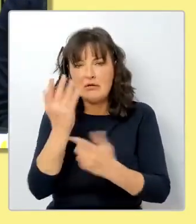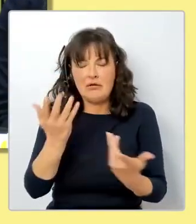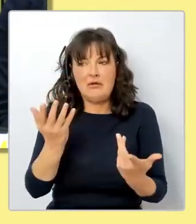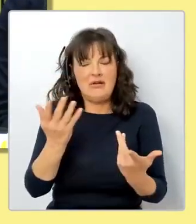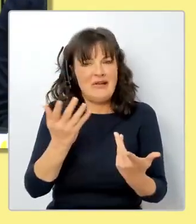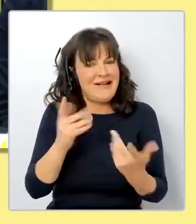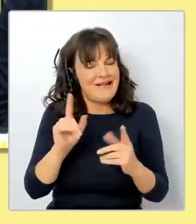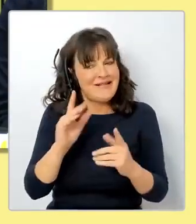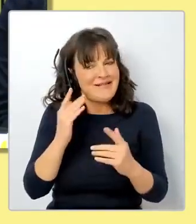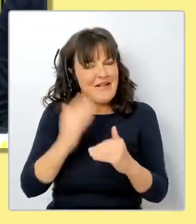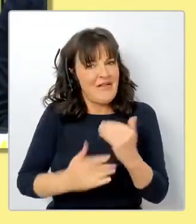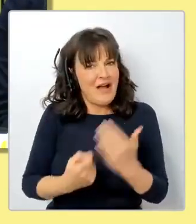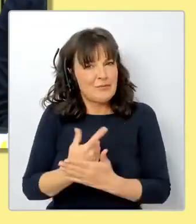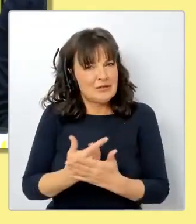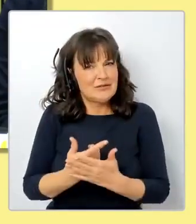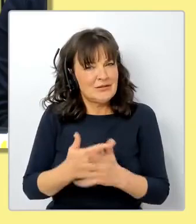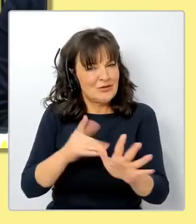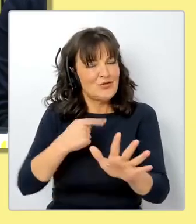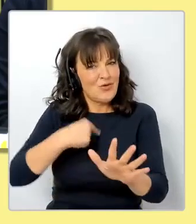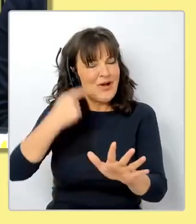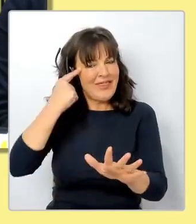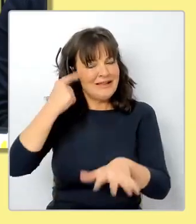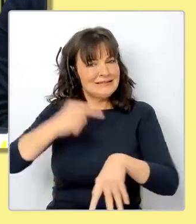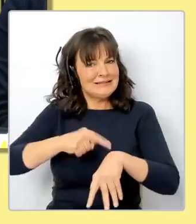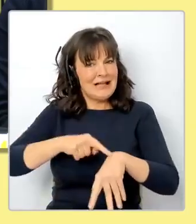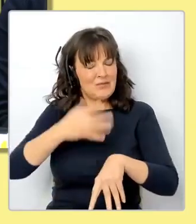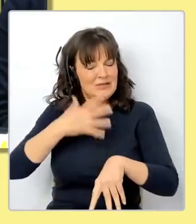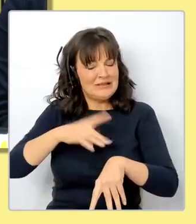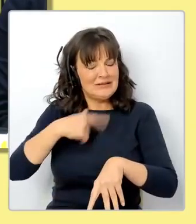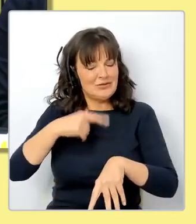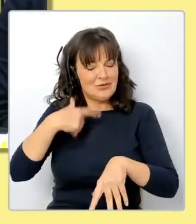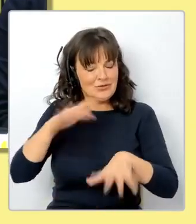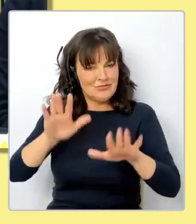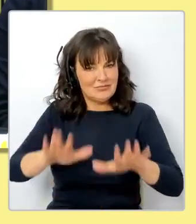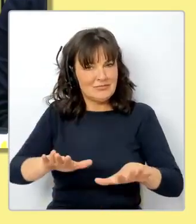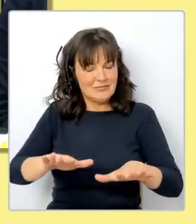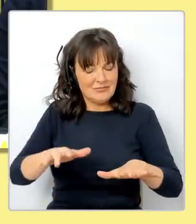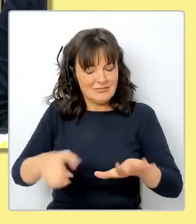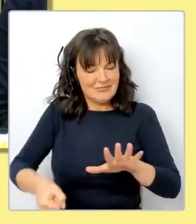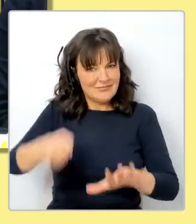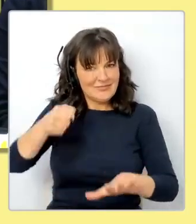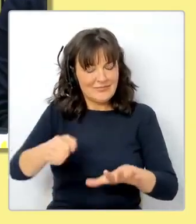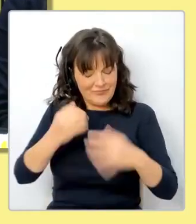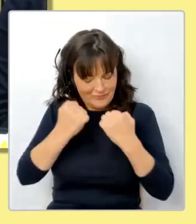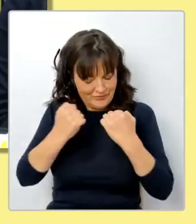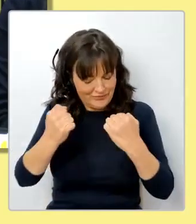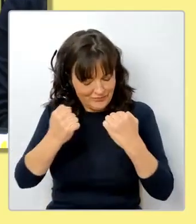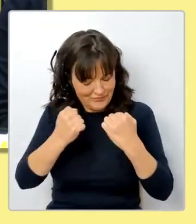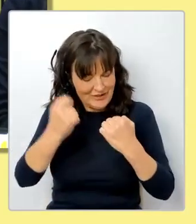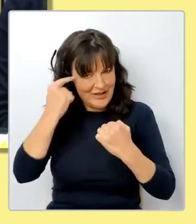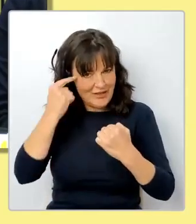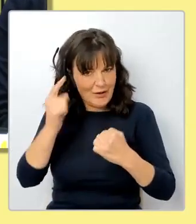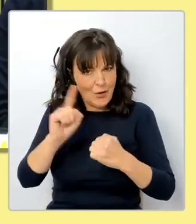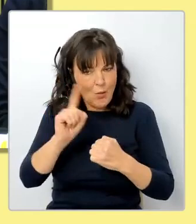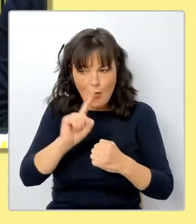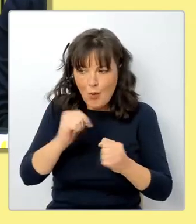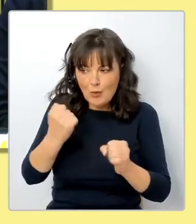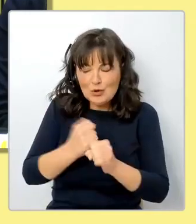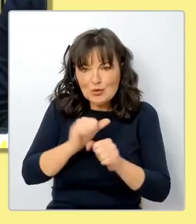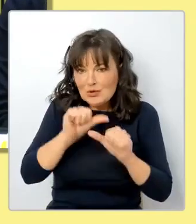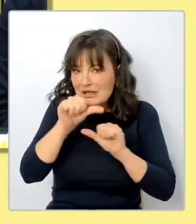moment to refresh and look at our next steps. Because if we get this wrong,